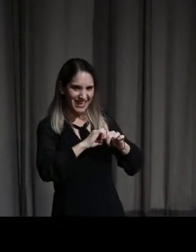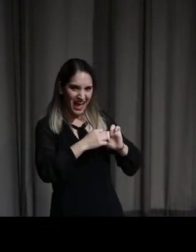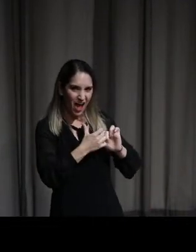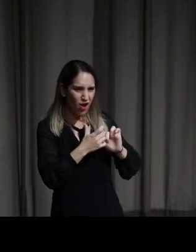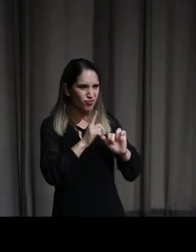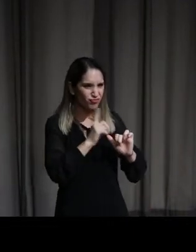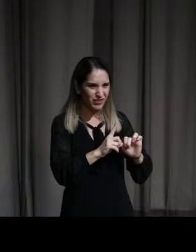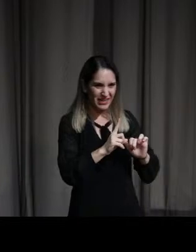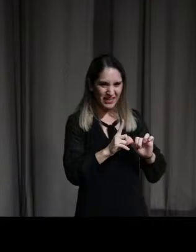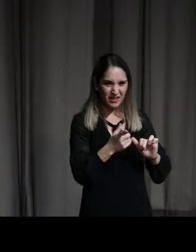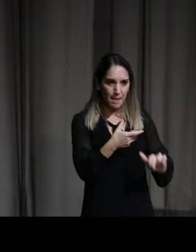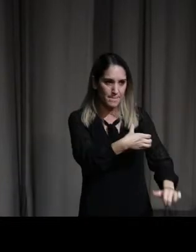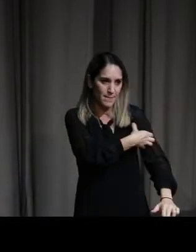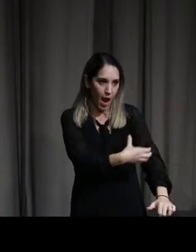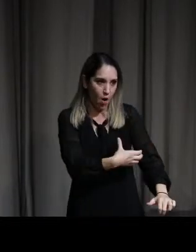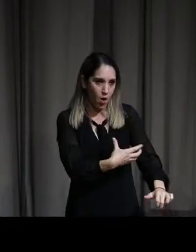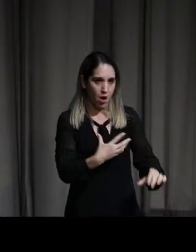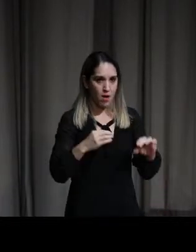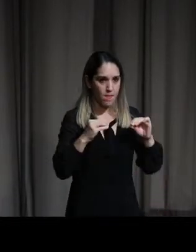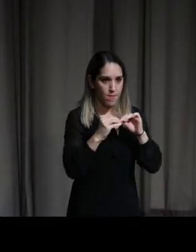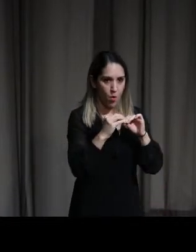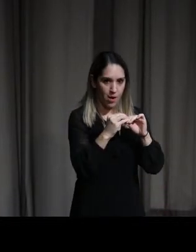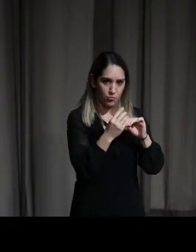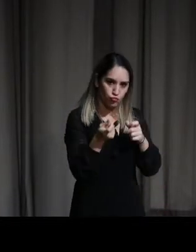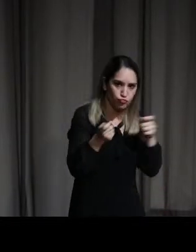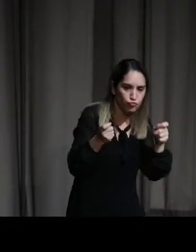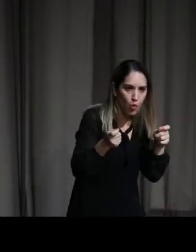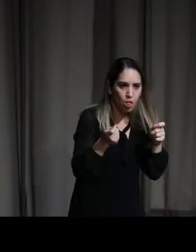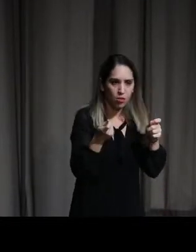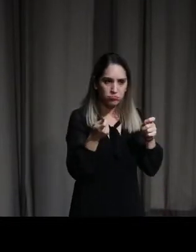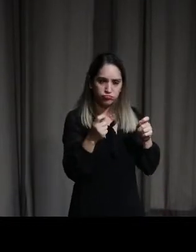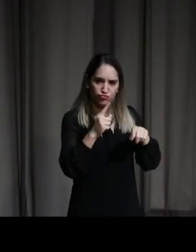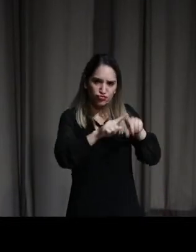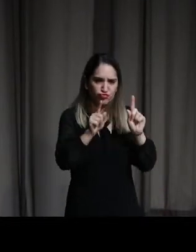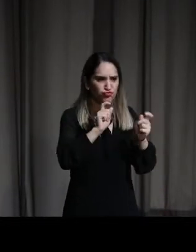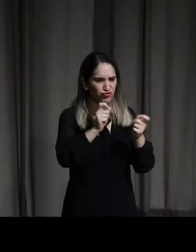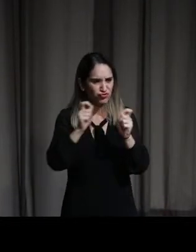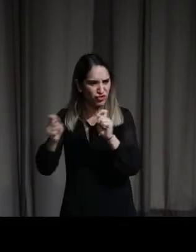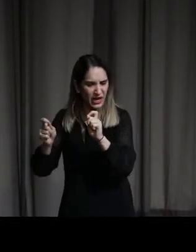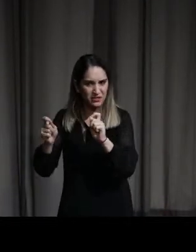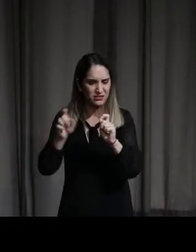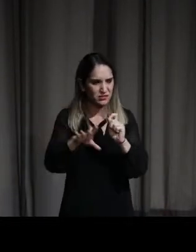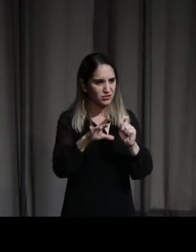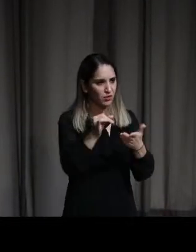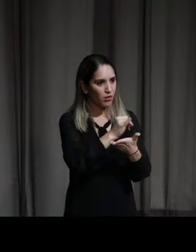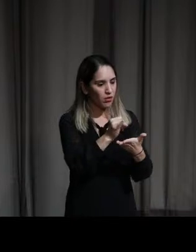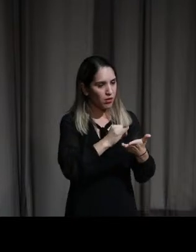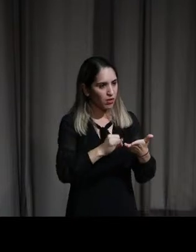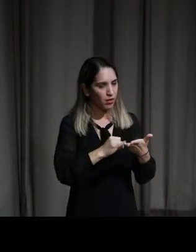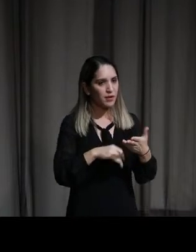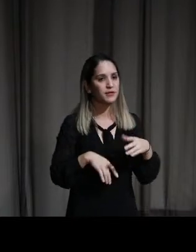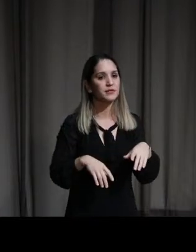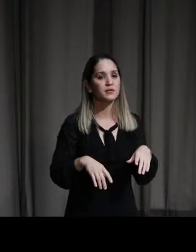radicalizing power of the Cuban state, right? Which is this moment provoked by, in retrospect, a very seemingly innocent